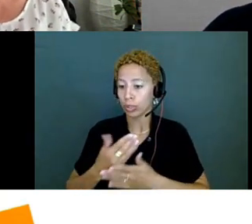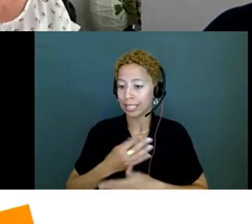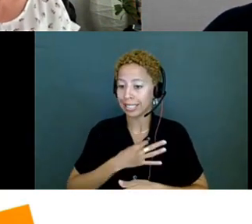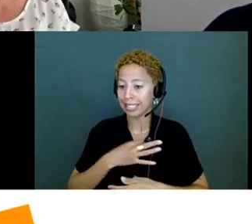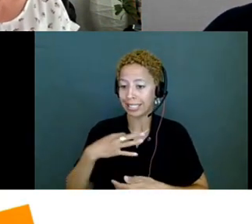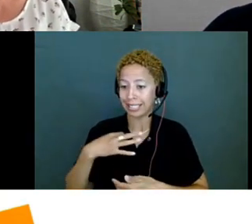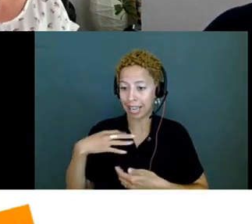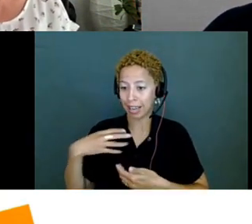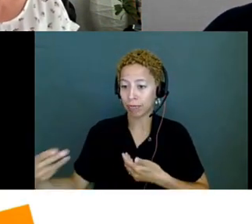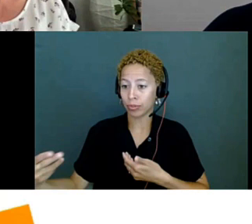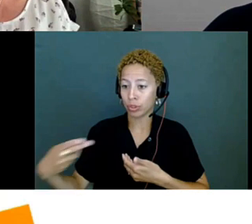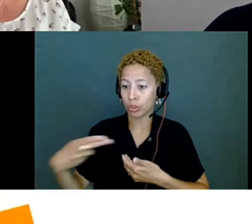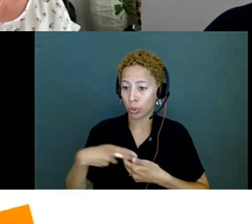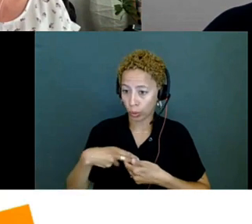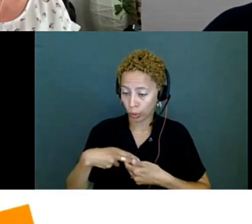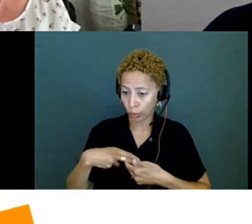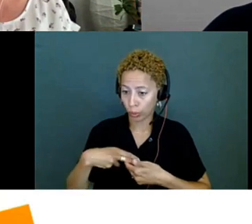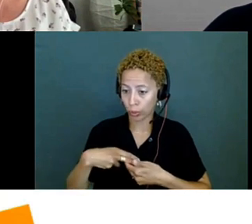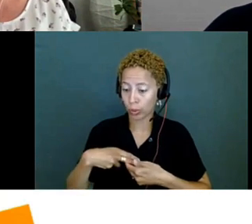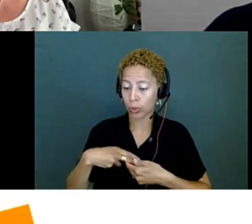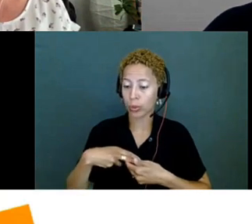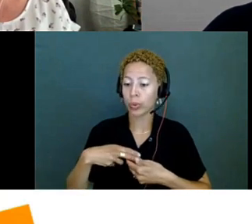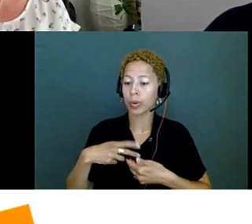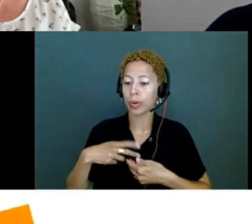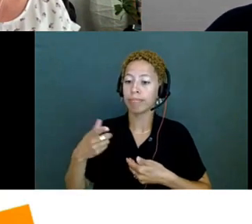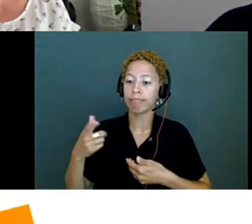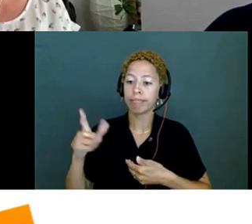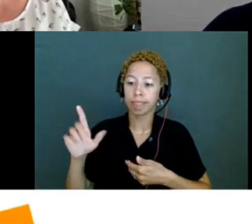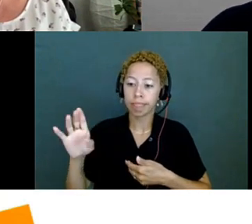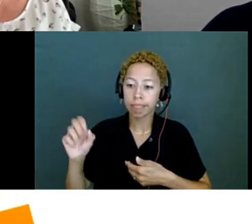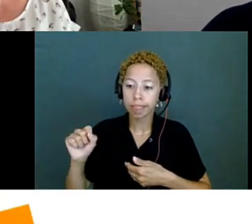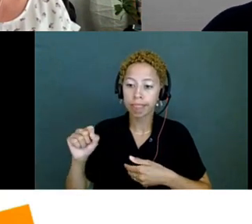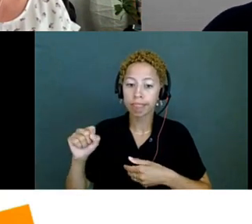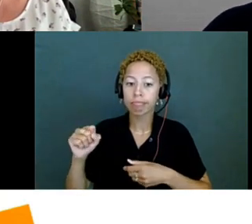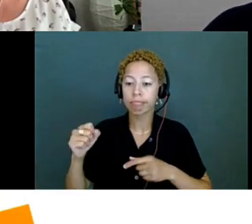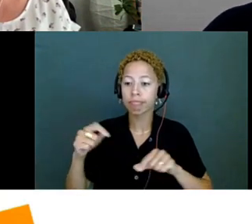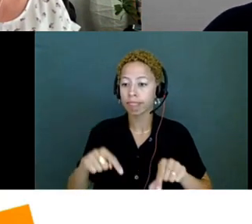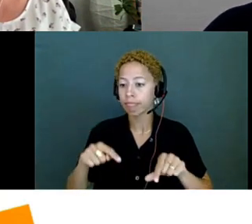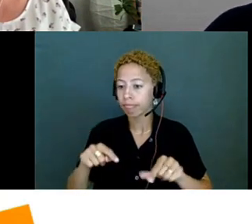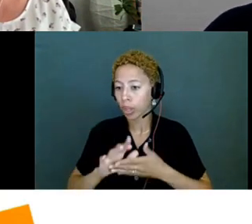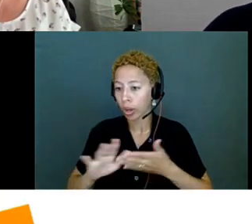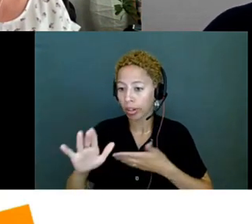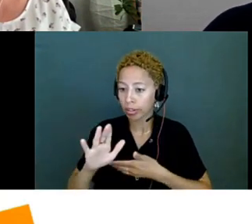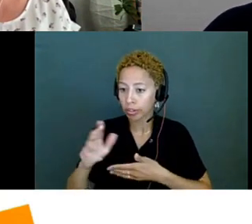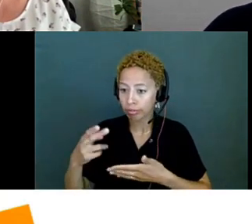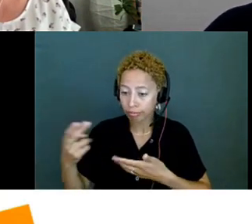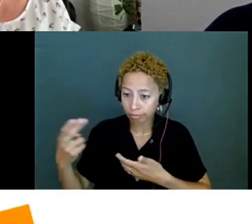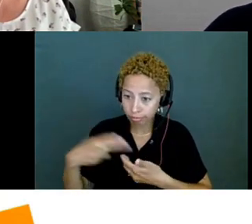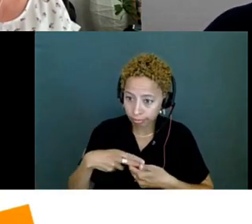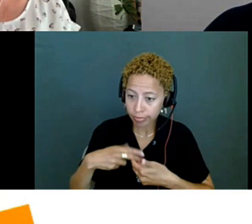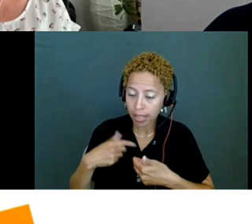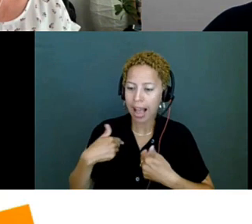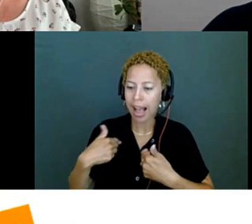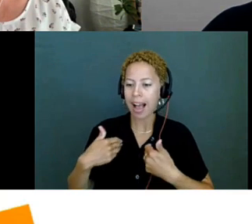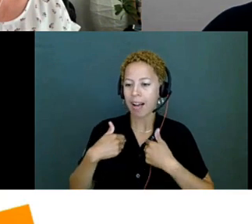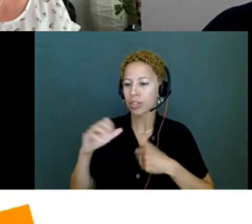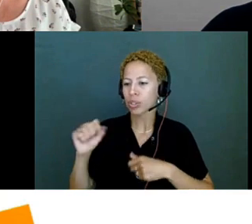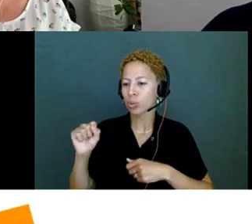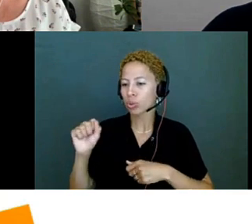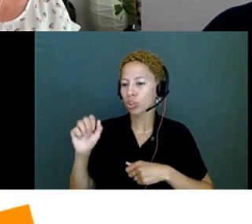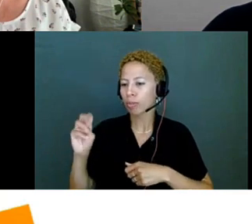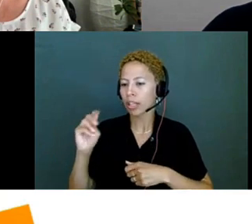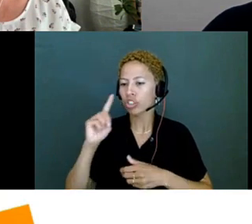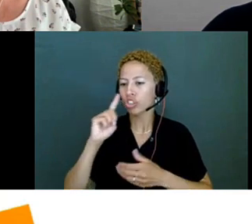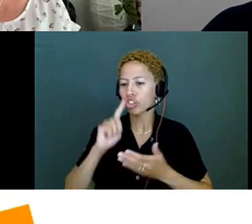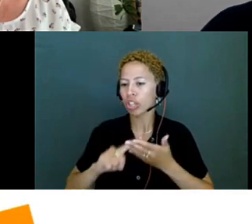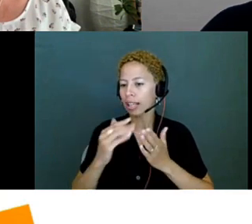into literacy and basic skills or into the college in general, I have a social media checklist with all